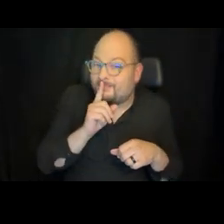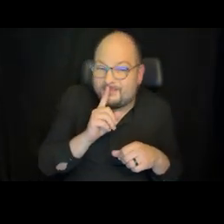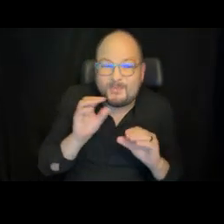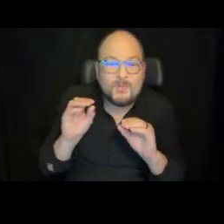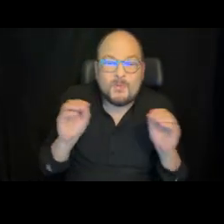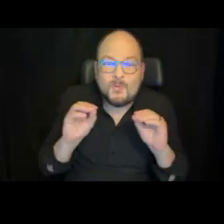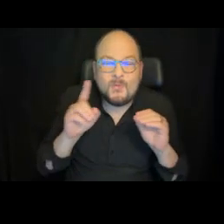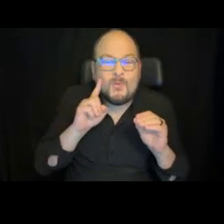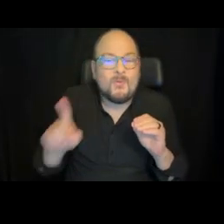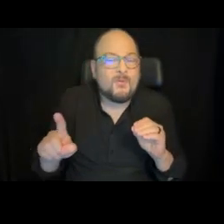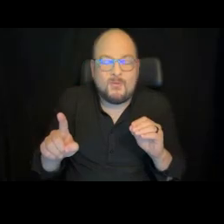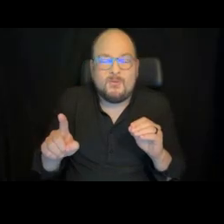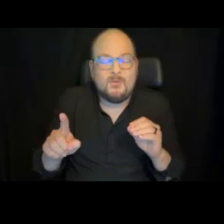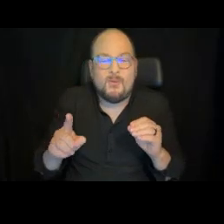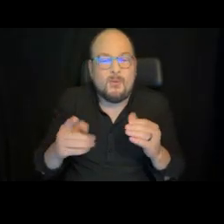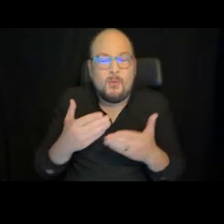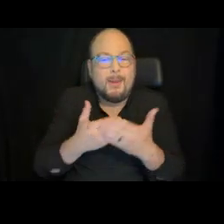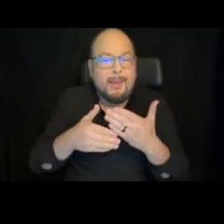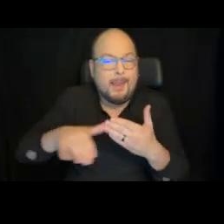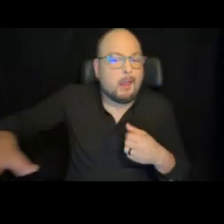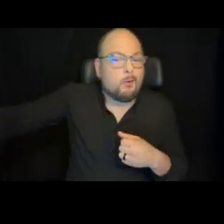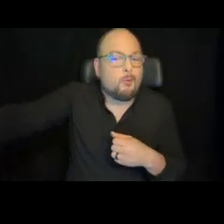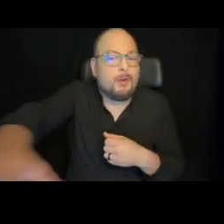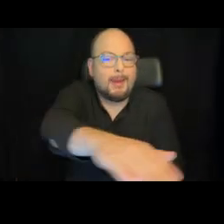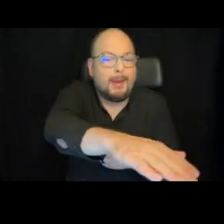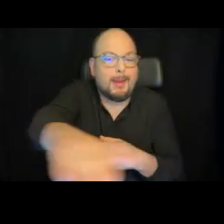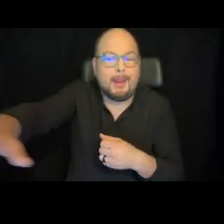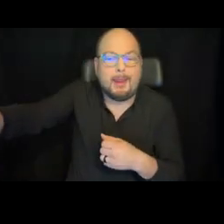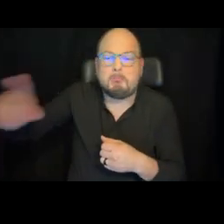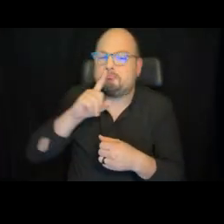swing for the reach ranges, but certainly these diagrams that are